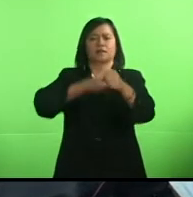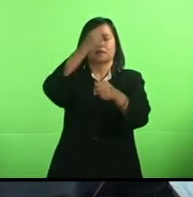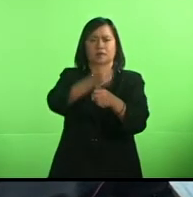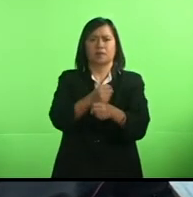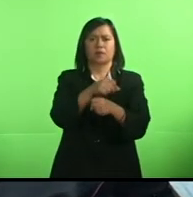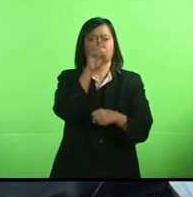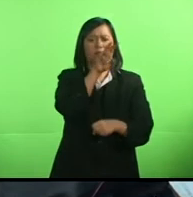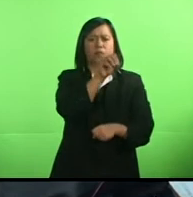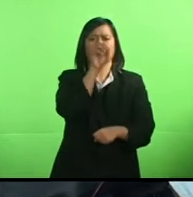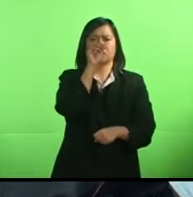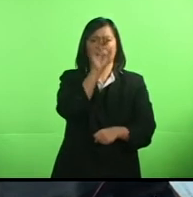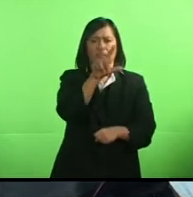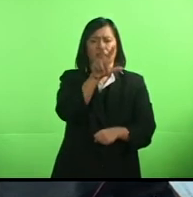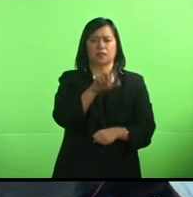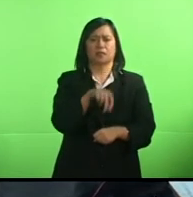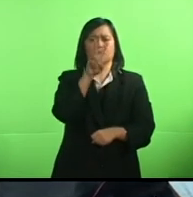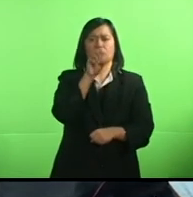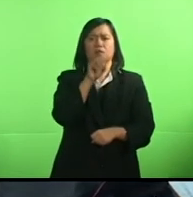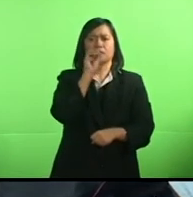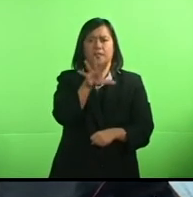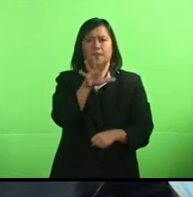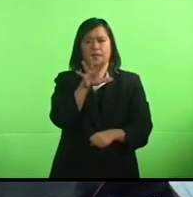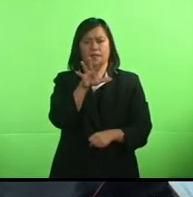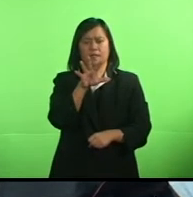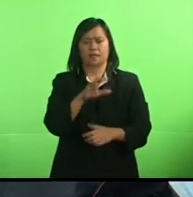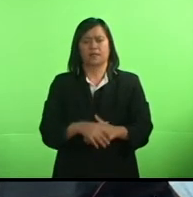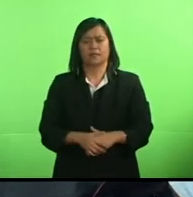year 2003 or 2005.